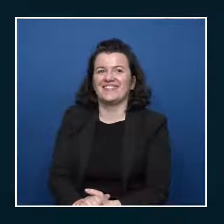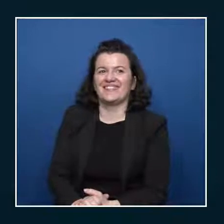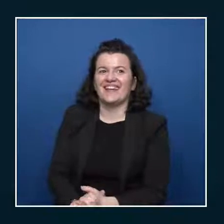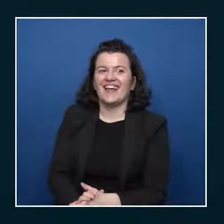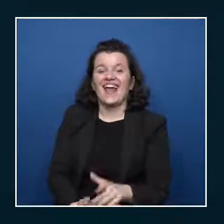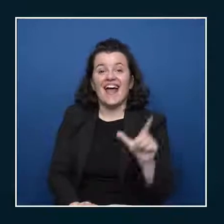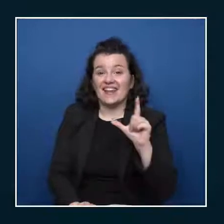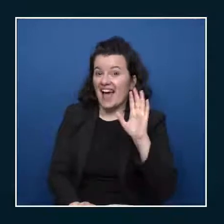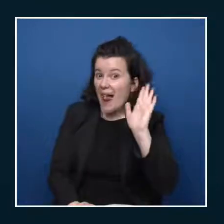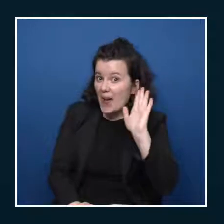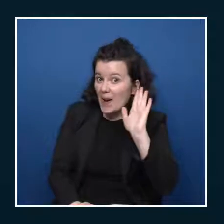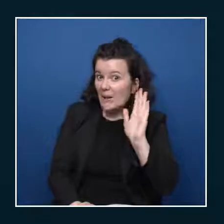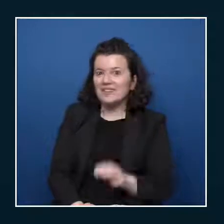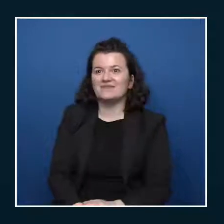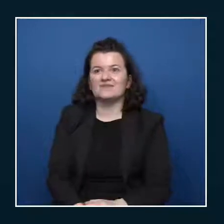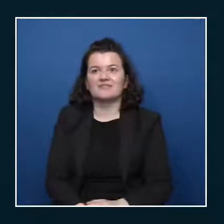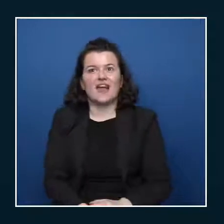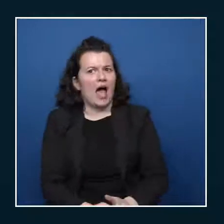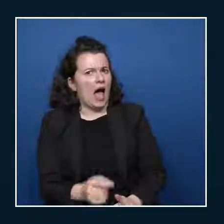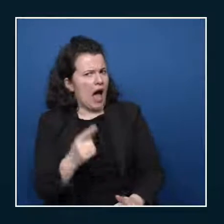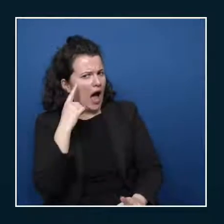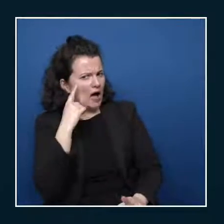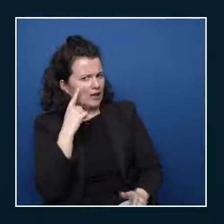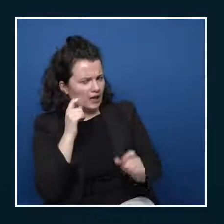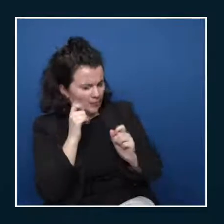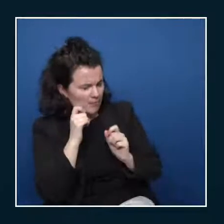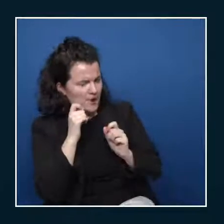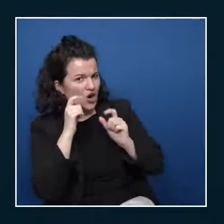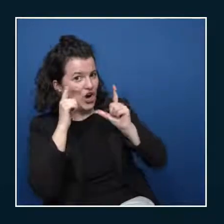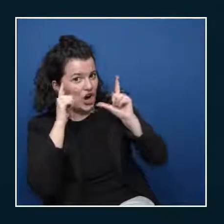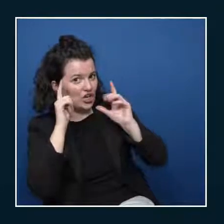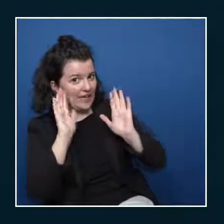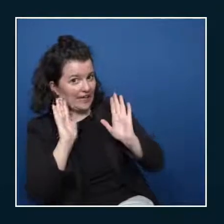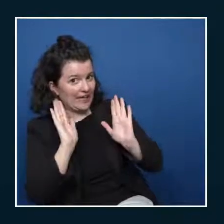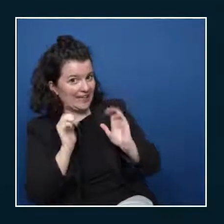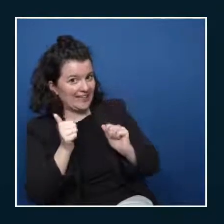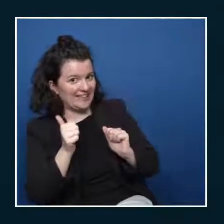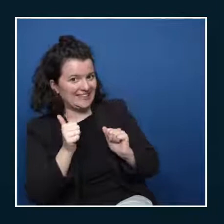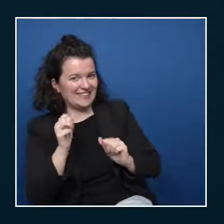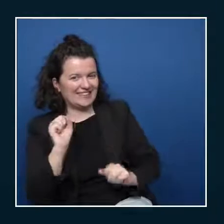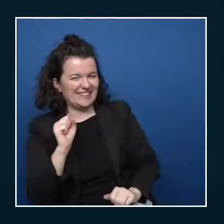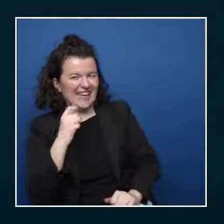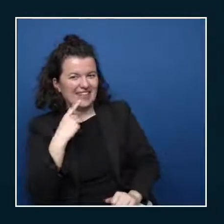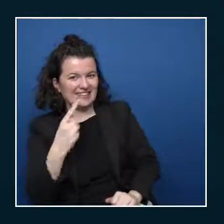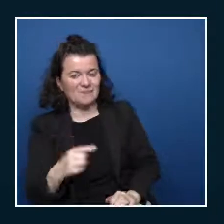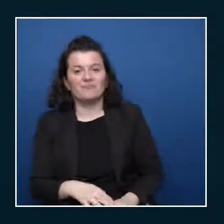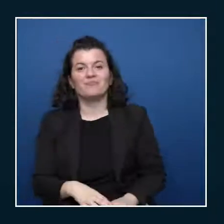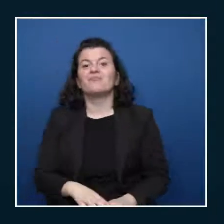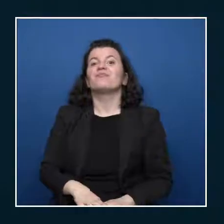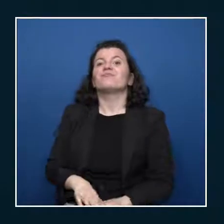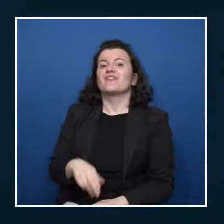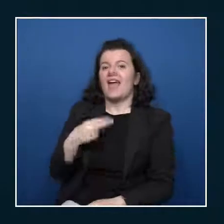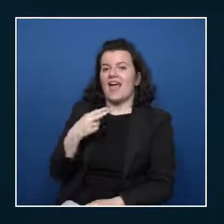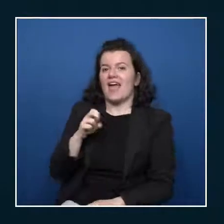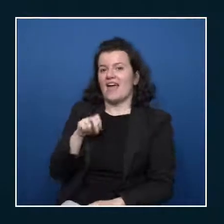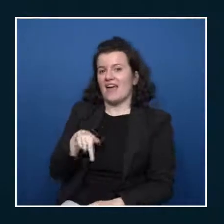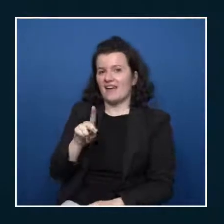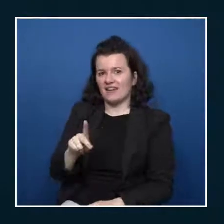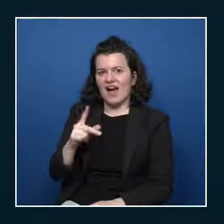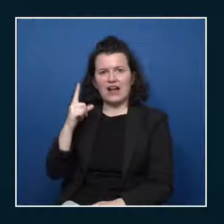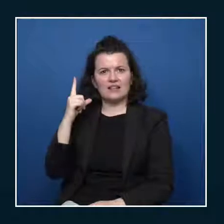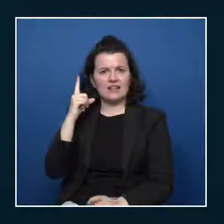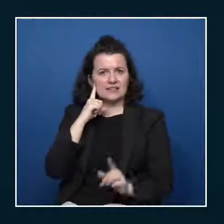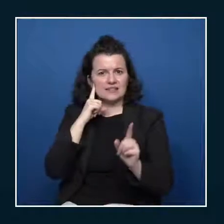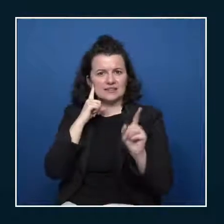Good morning, Cool. I think. Yeah, I think we have everyone's sound is working, so that is always a good